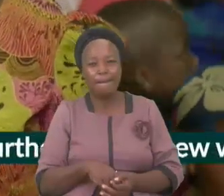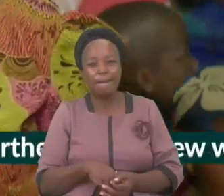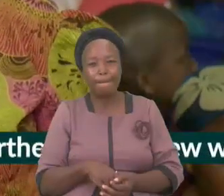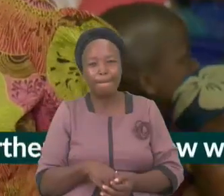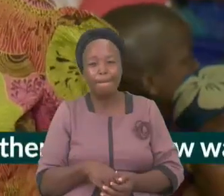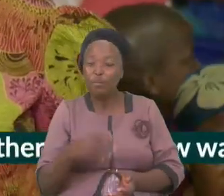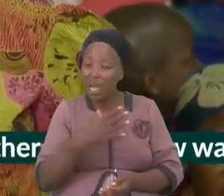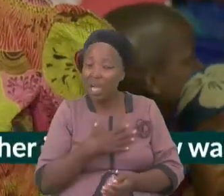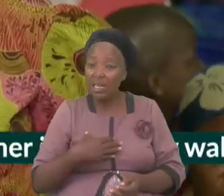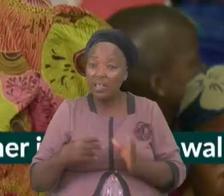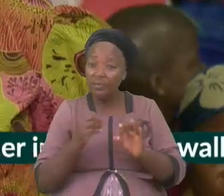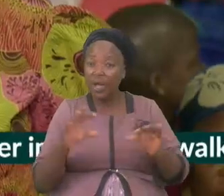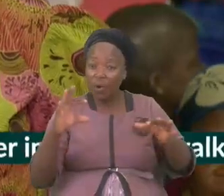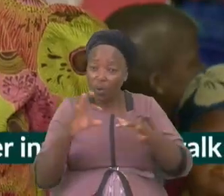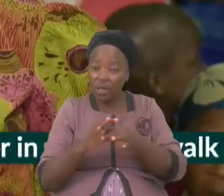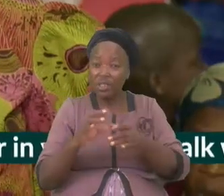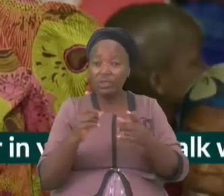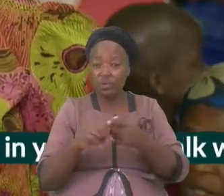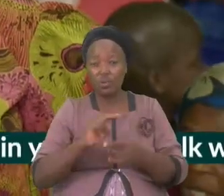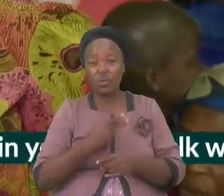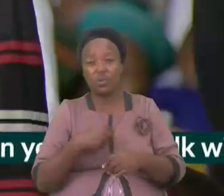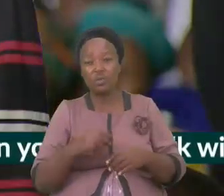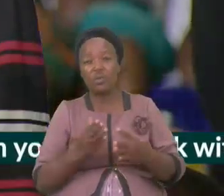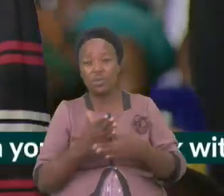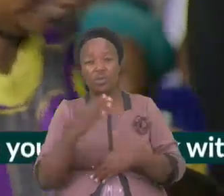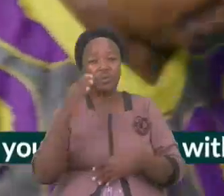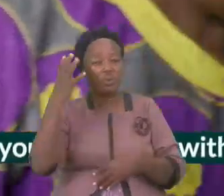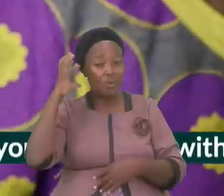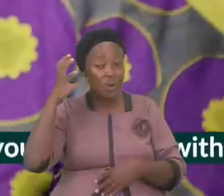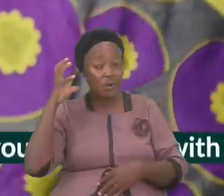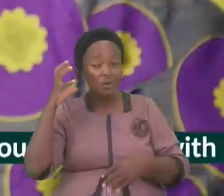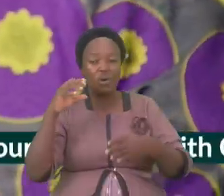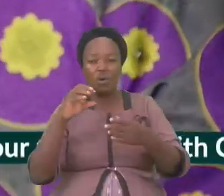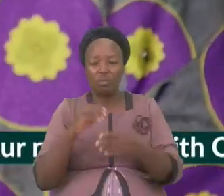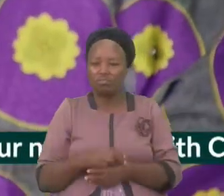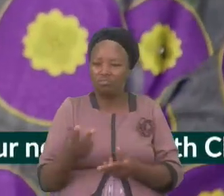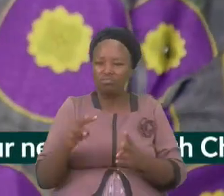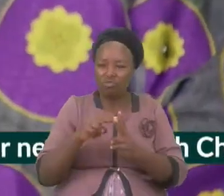or television, there is a link too.